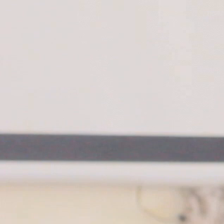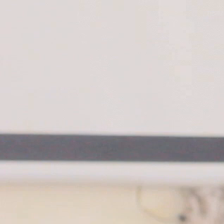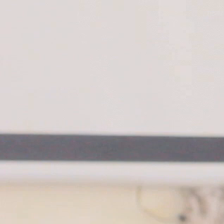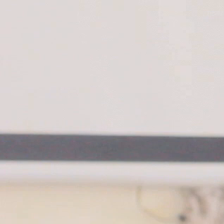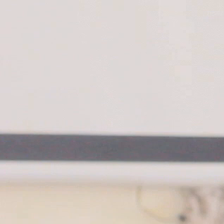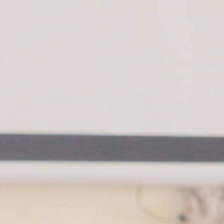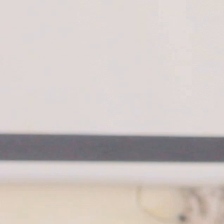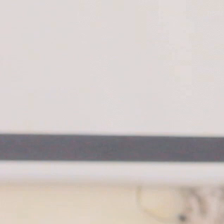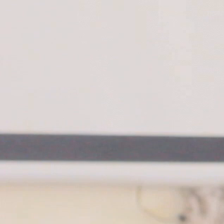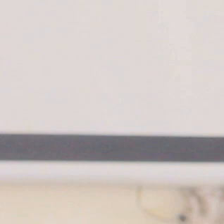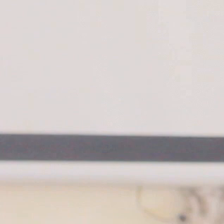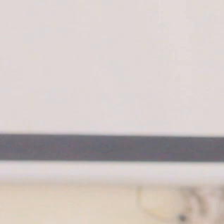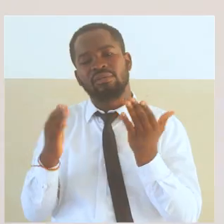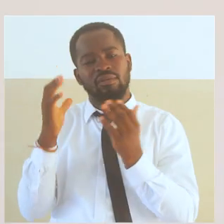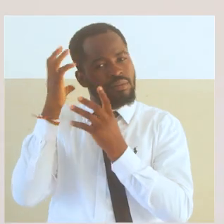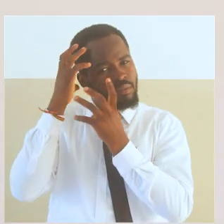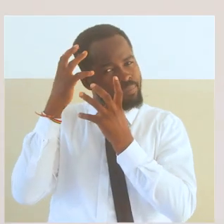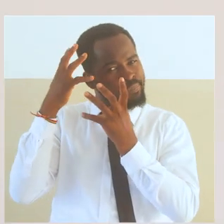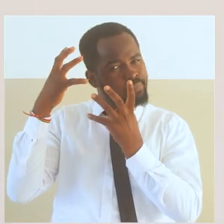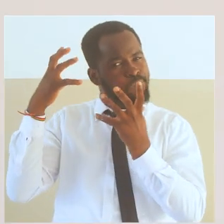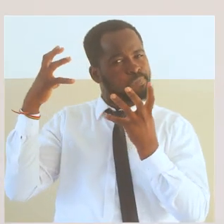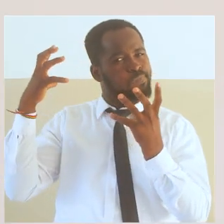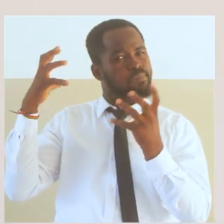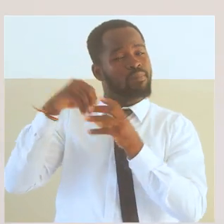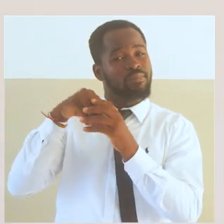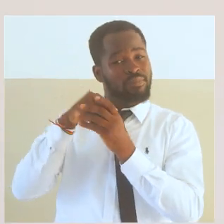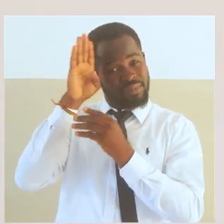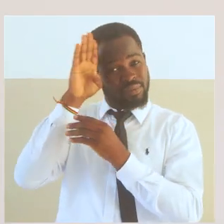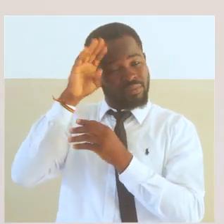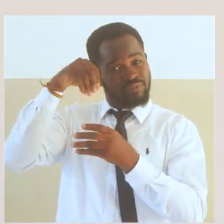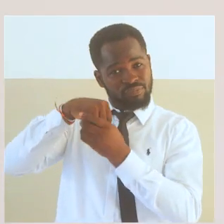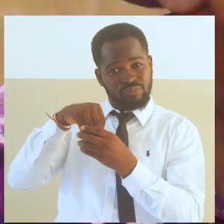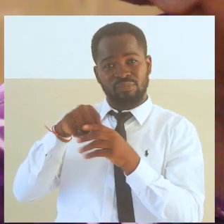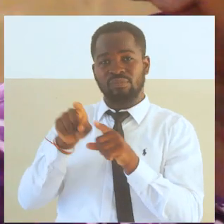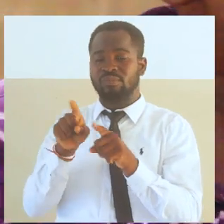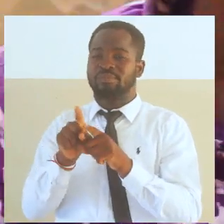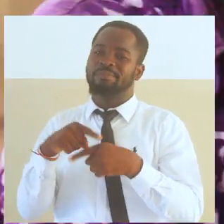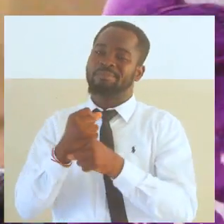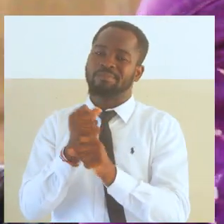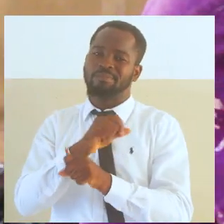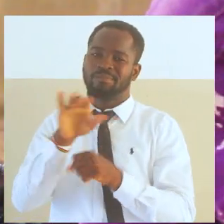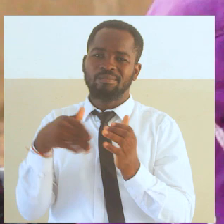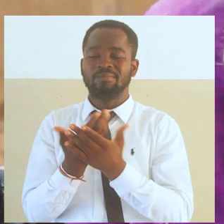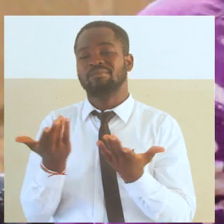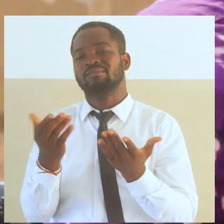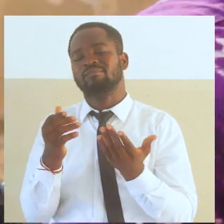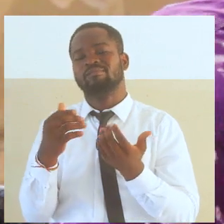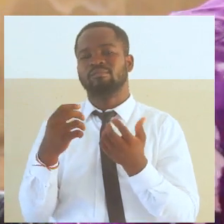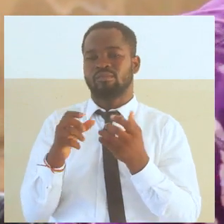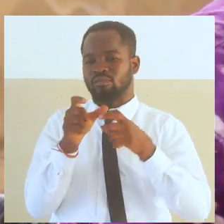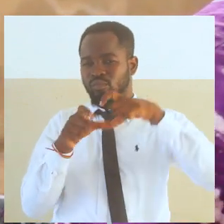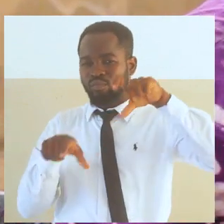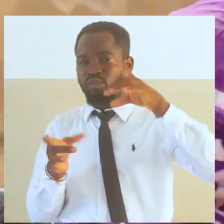Kolebu Teaching Hospital, speaking. But then hydrocephalus is accumulation of excess fluid in the brain, a fluid